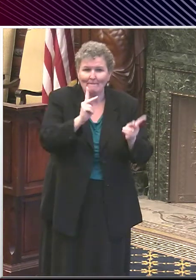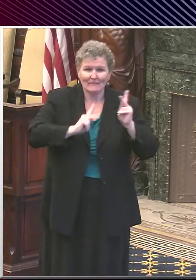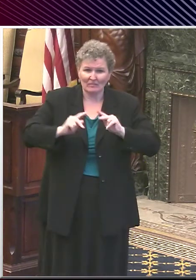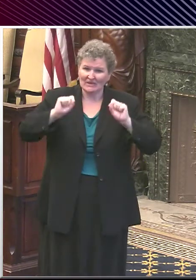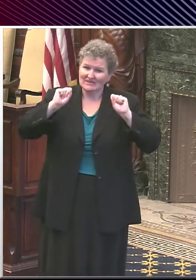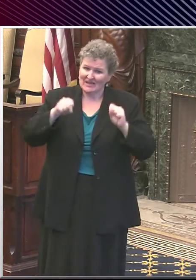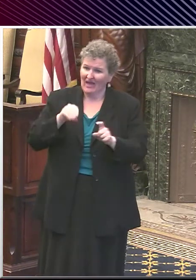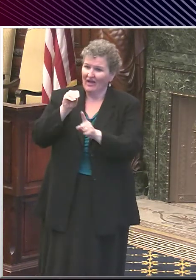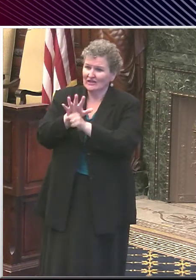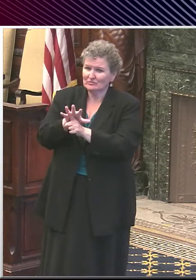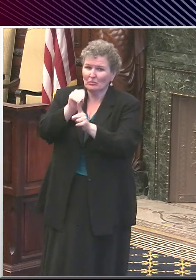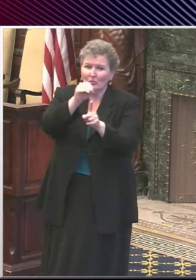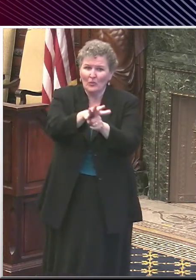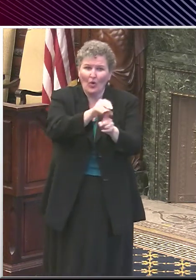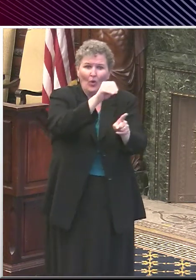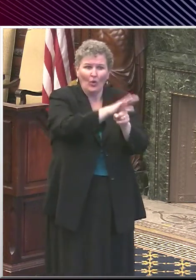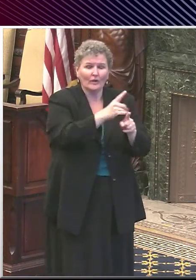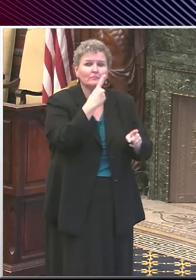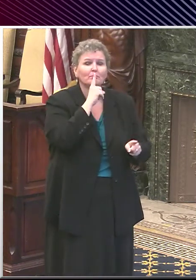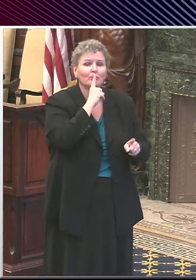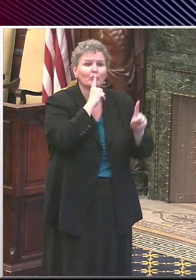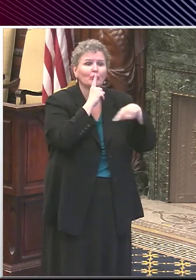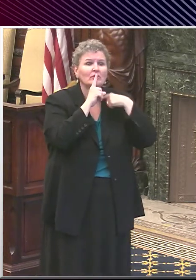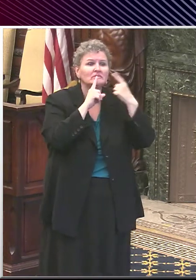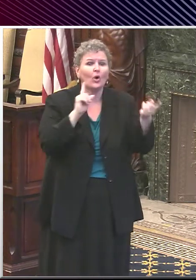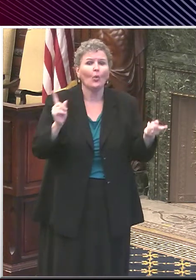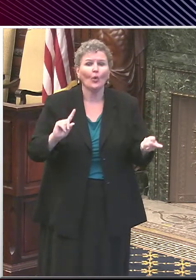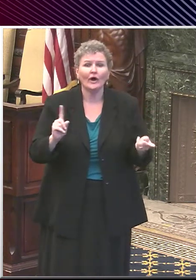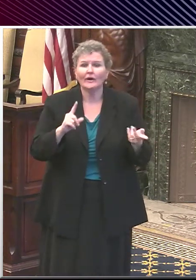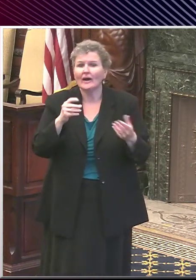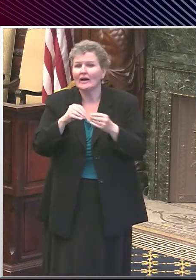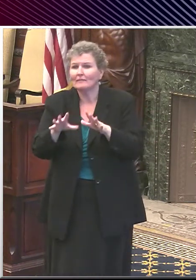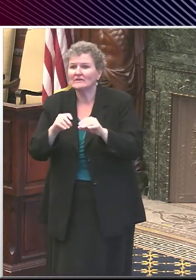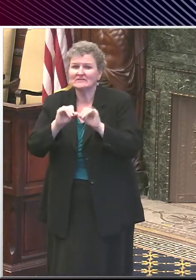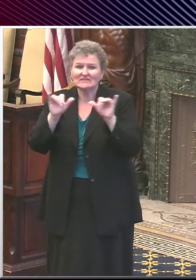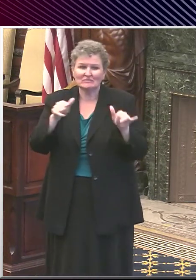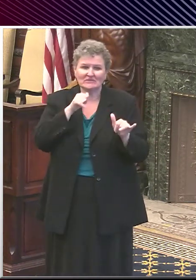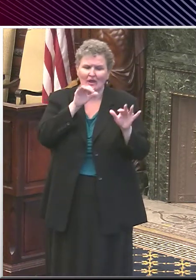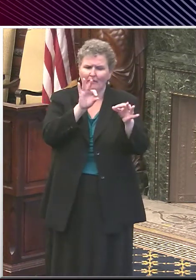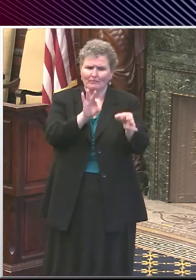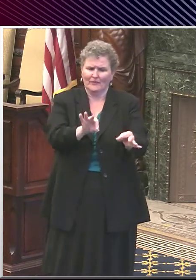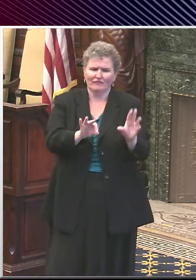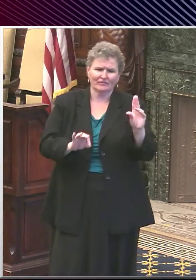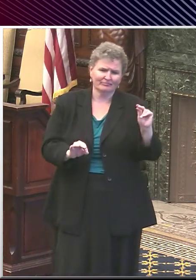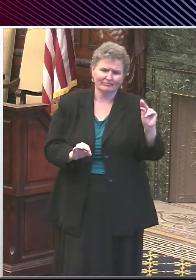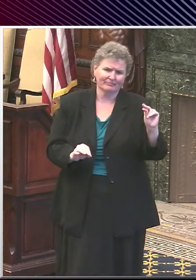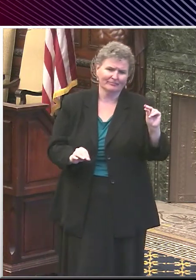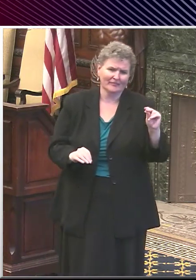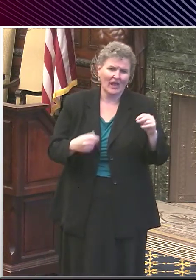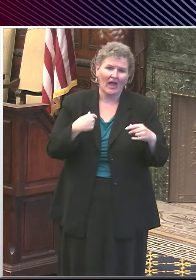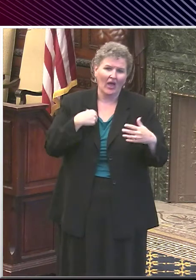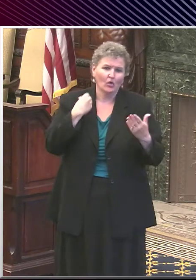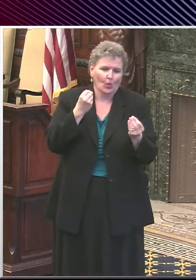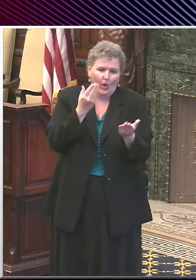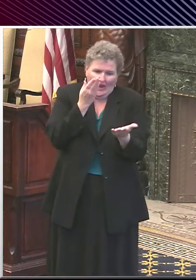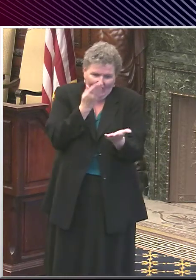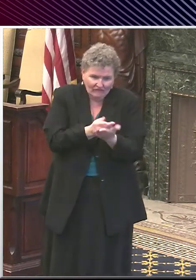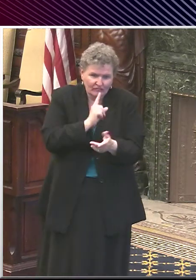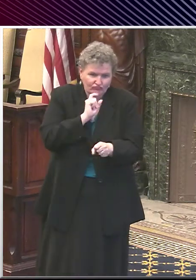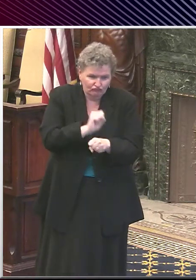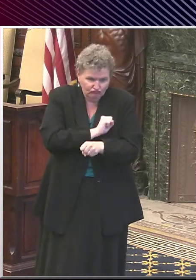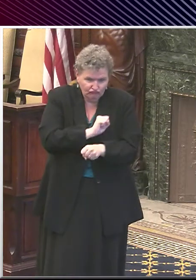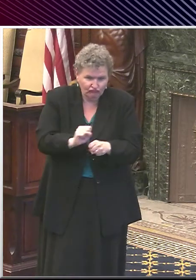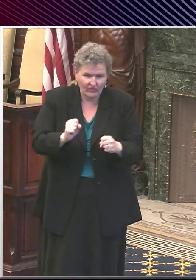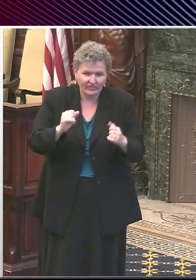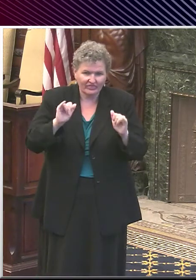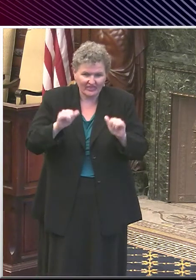not tell you about that. That happens. It's not a perfect system. And I don't know that we have no evidence right now that this is any different there